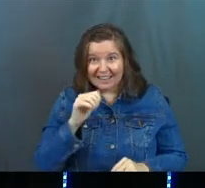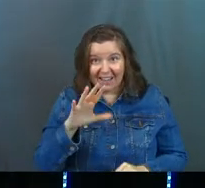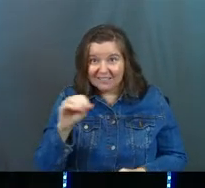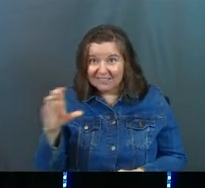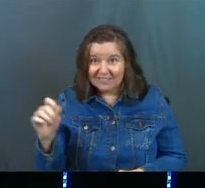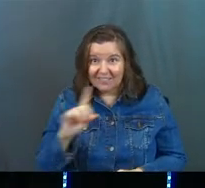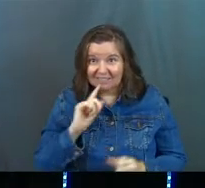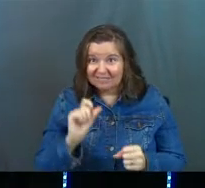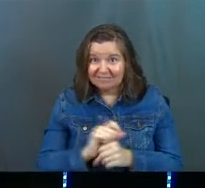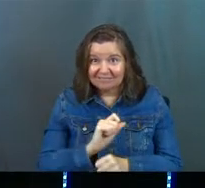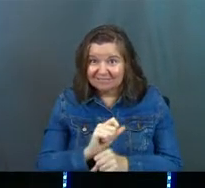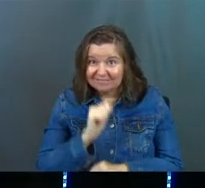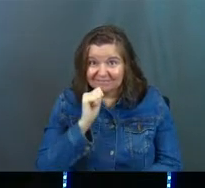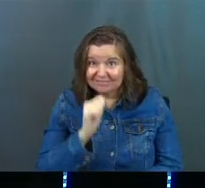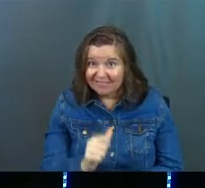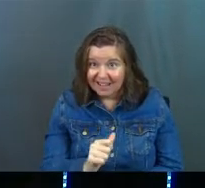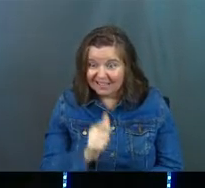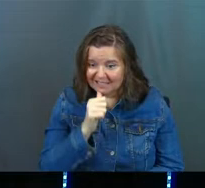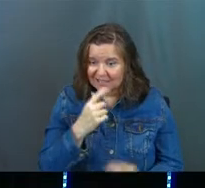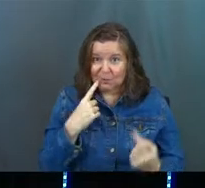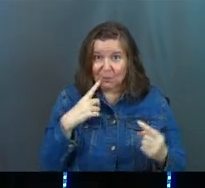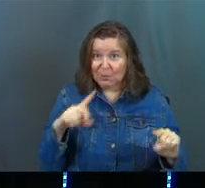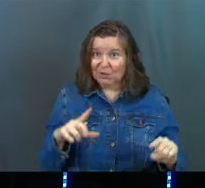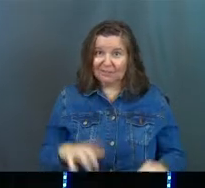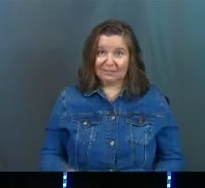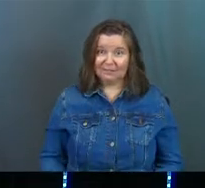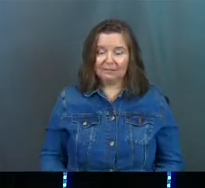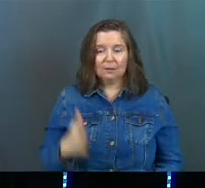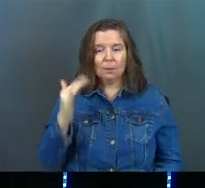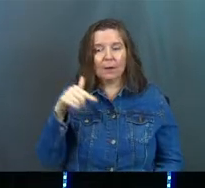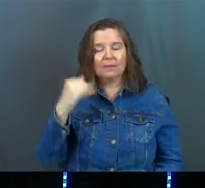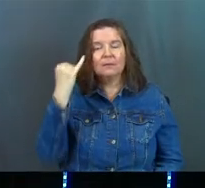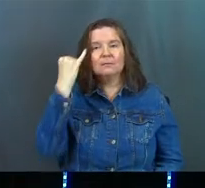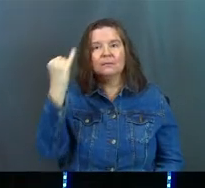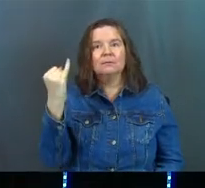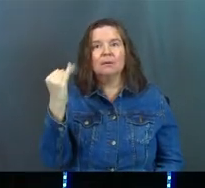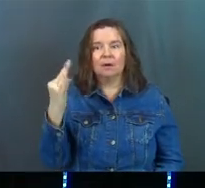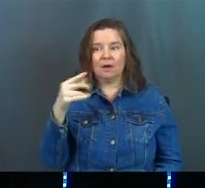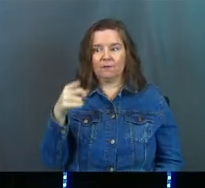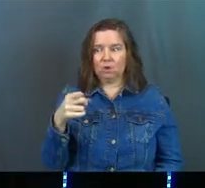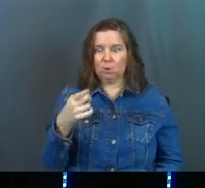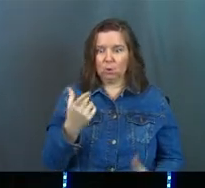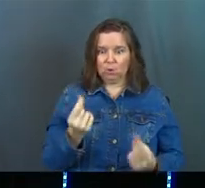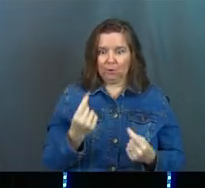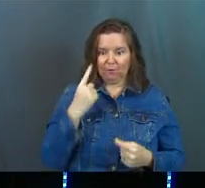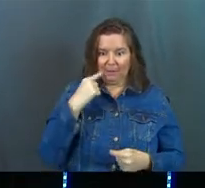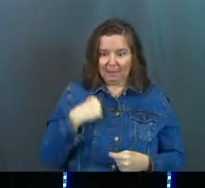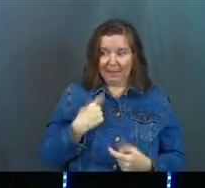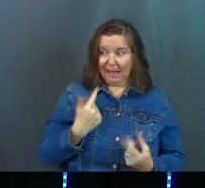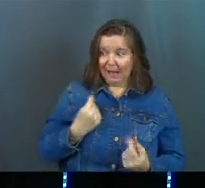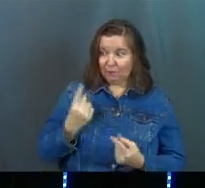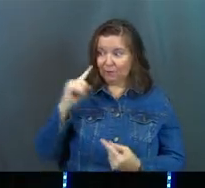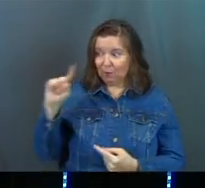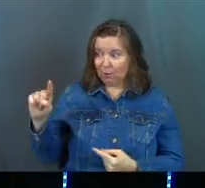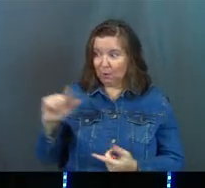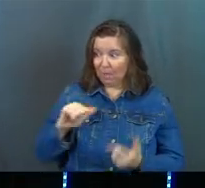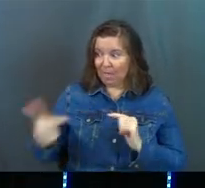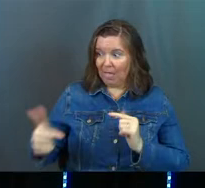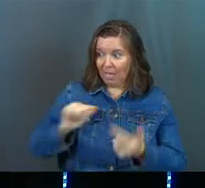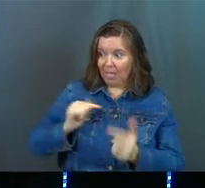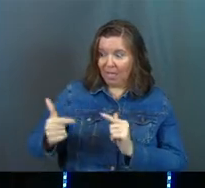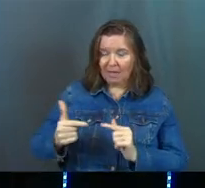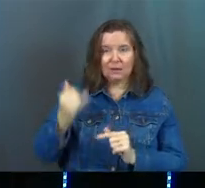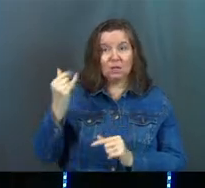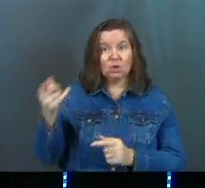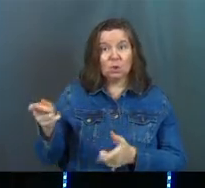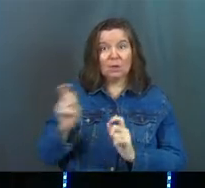not 50-50? It just doesn't work. Because this idea of, you scratch my back, I'll scratch your back, the idea